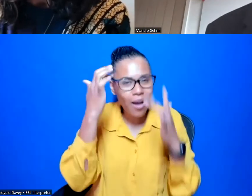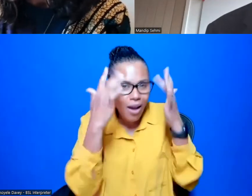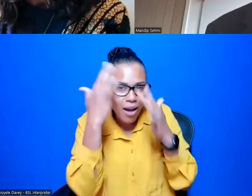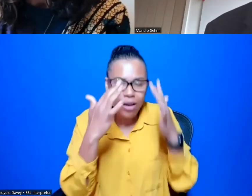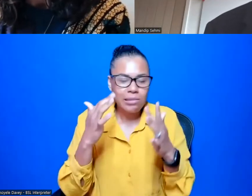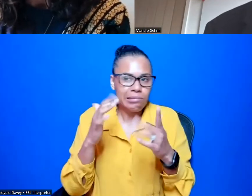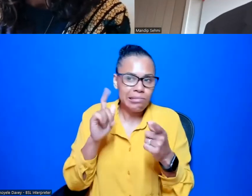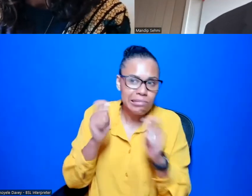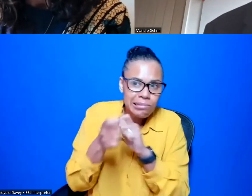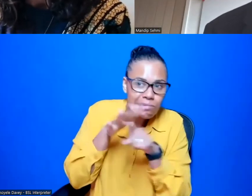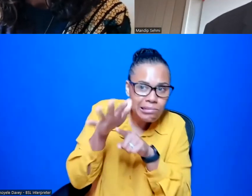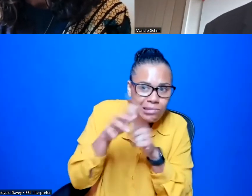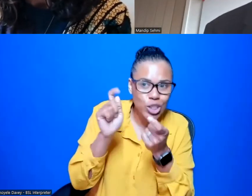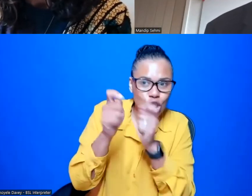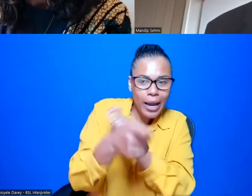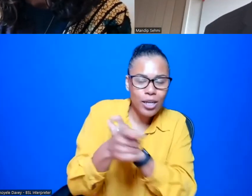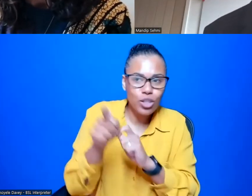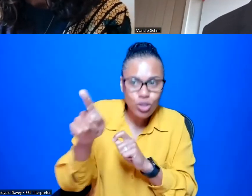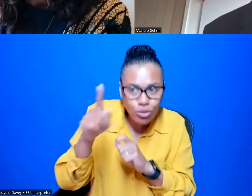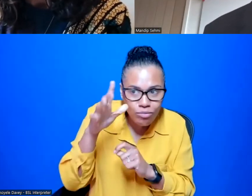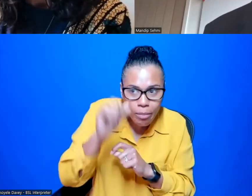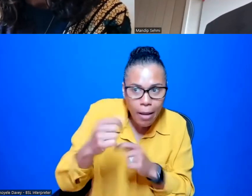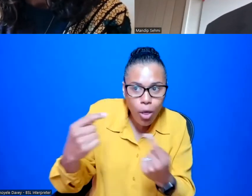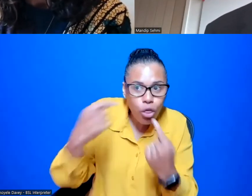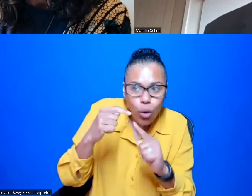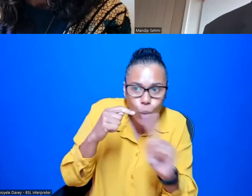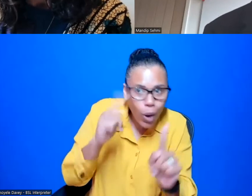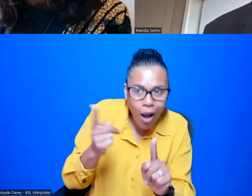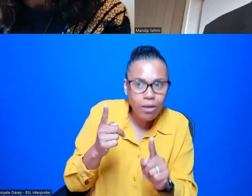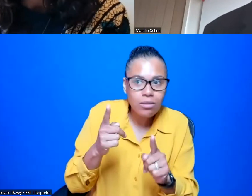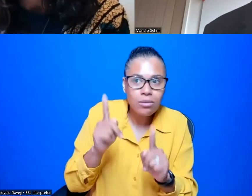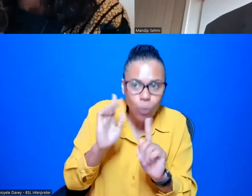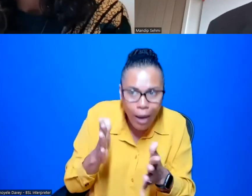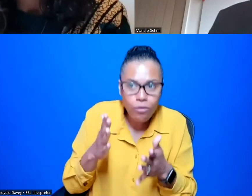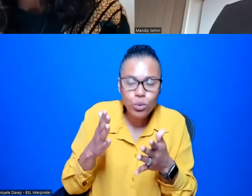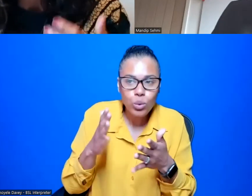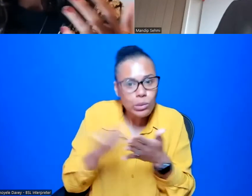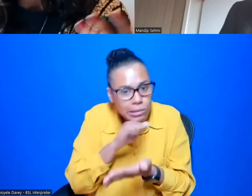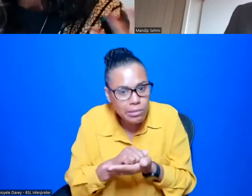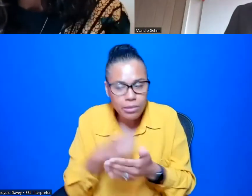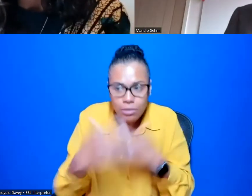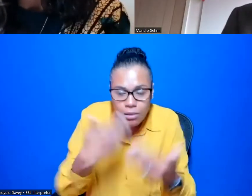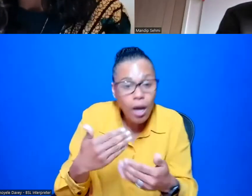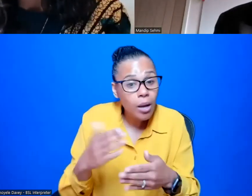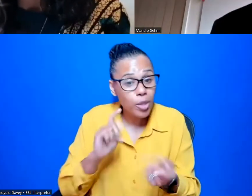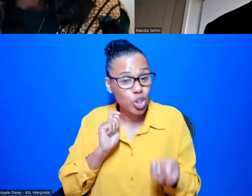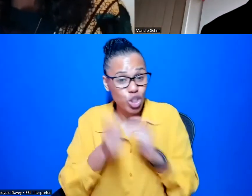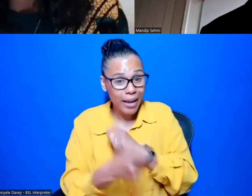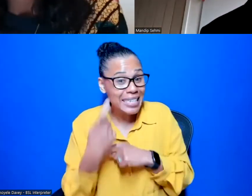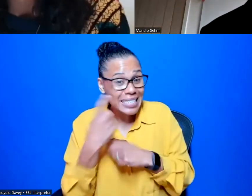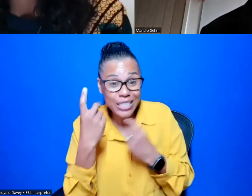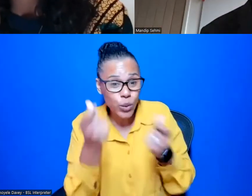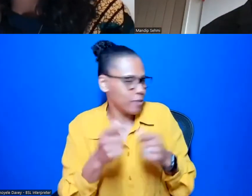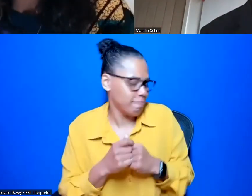to people. And change takes time. And I suppose in terms of using your voice now, that